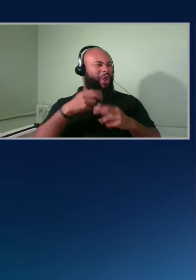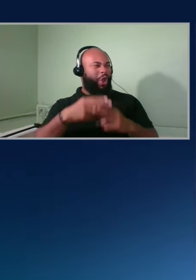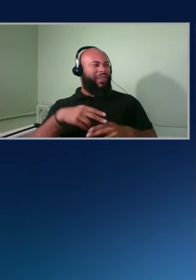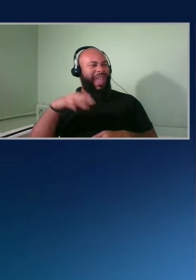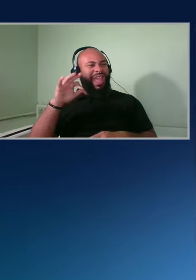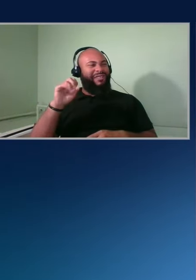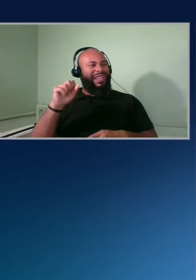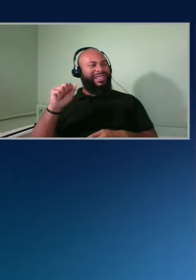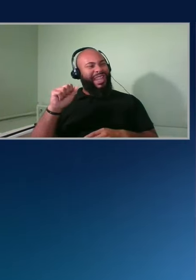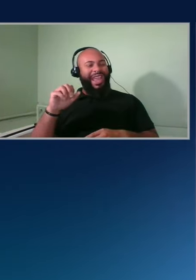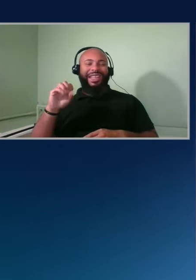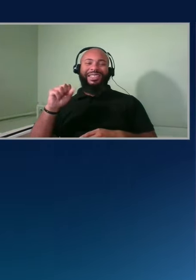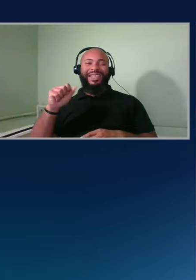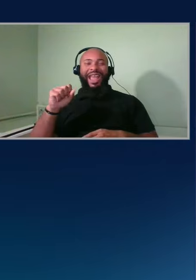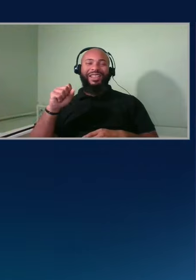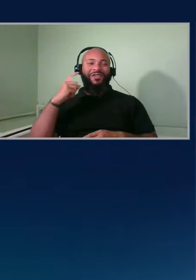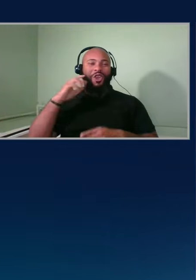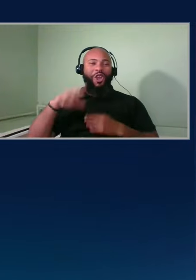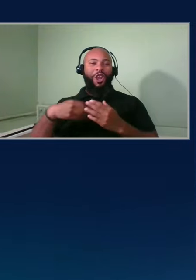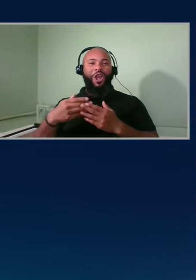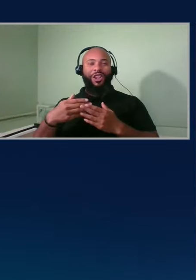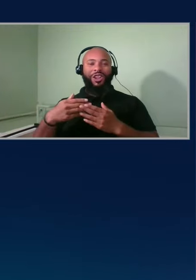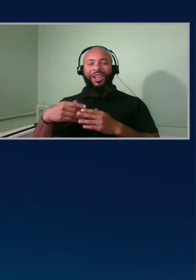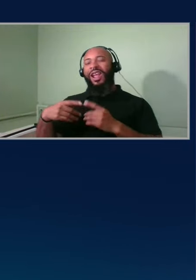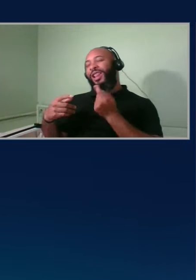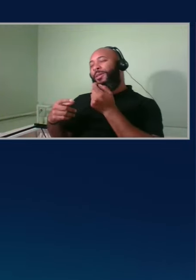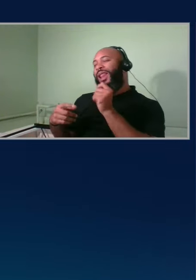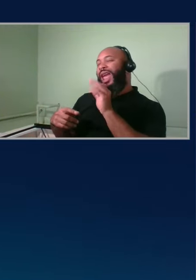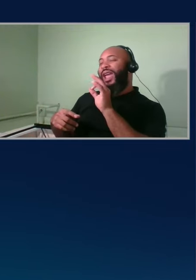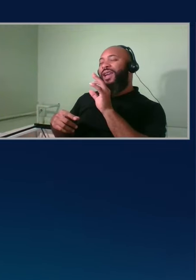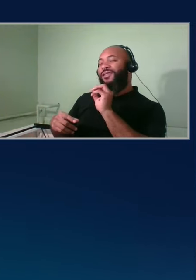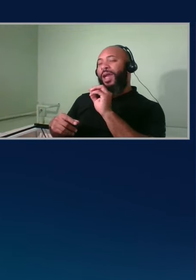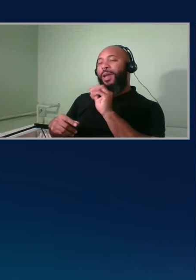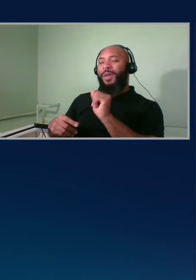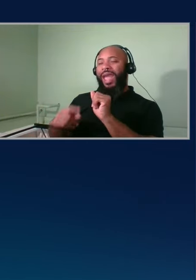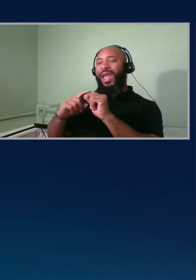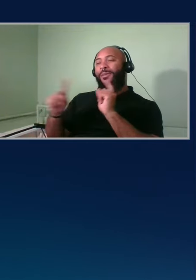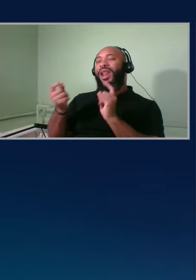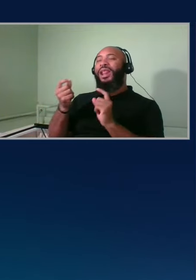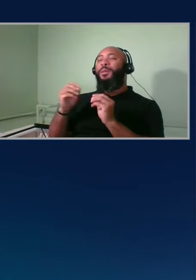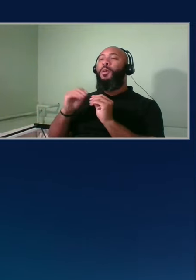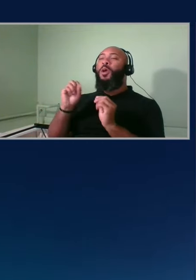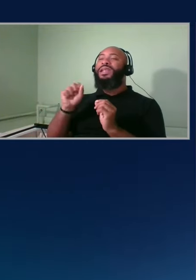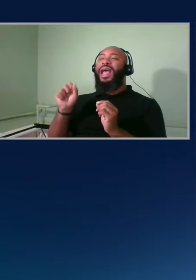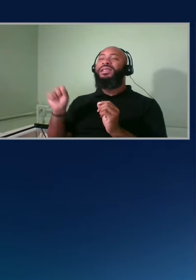Okay. Kind of like MFA, but a little more, a little more A little more spread out. sassy. Yeah.